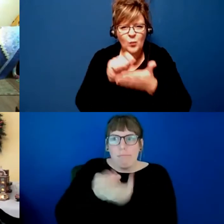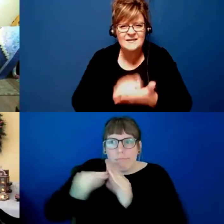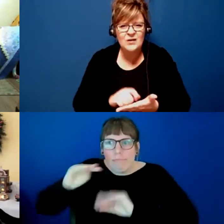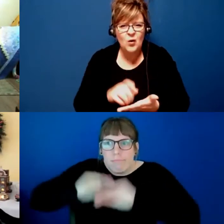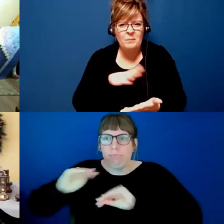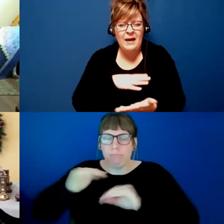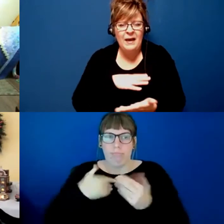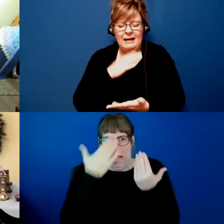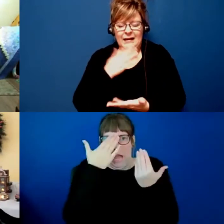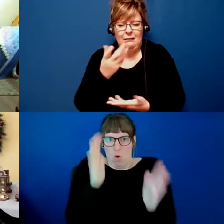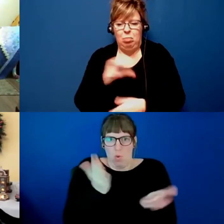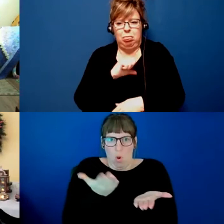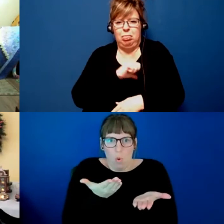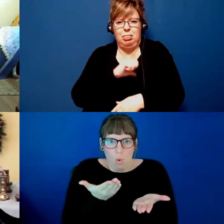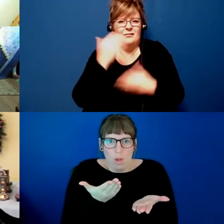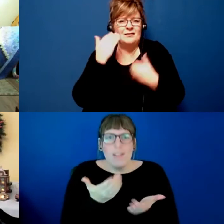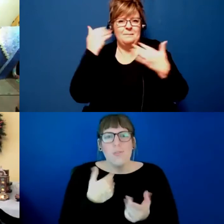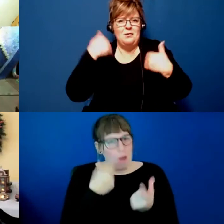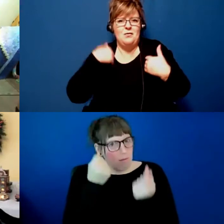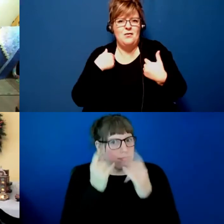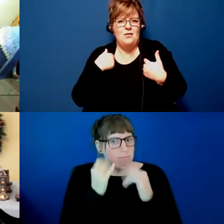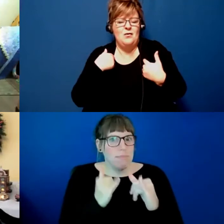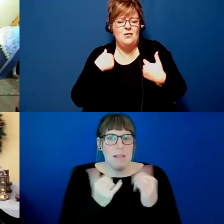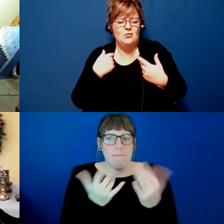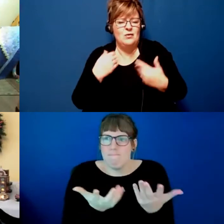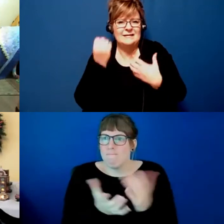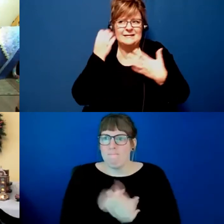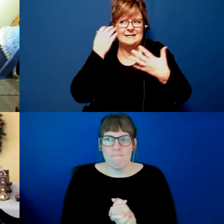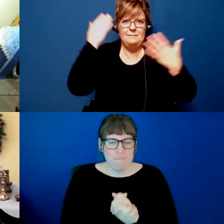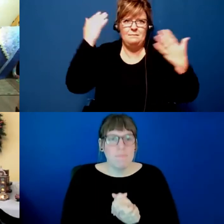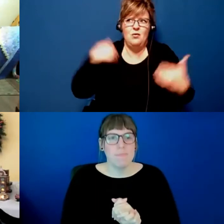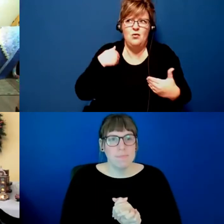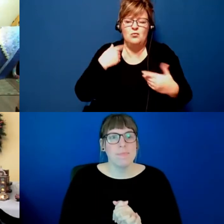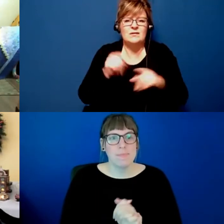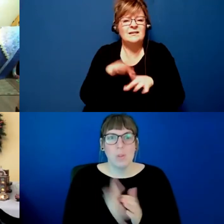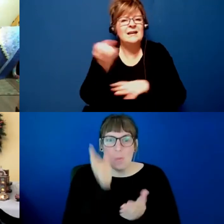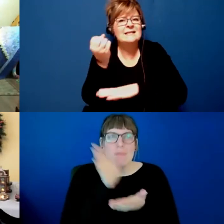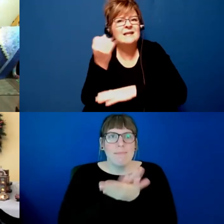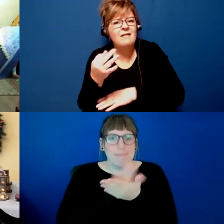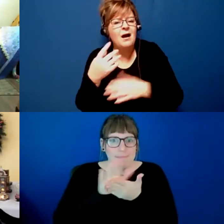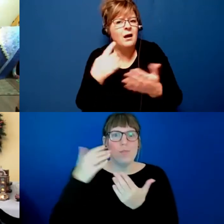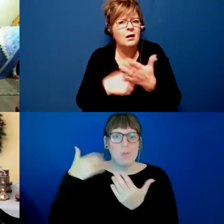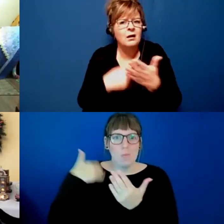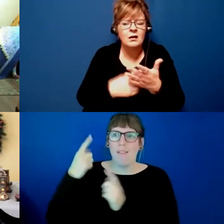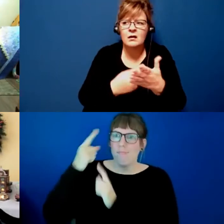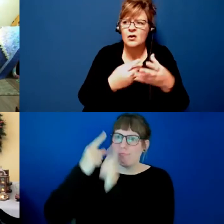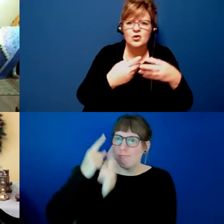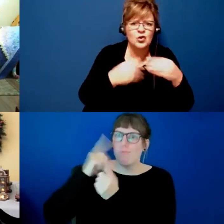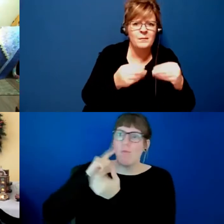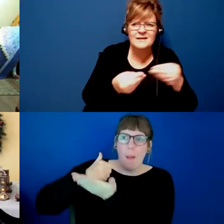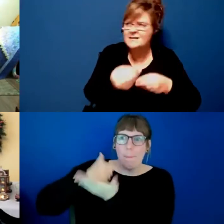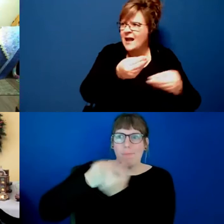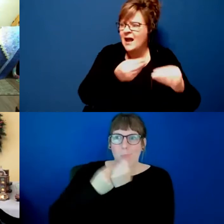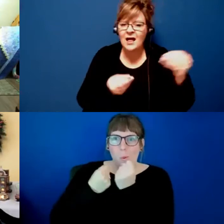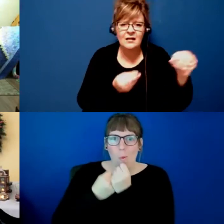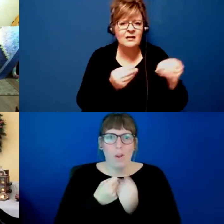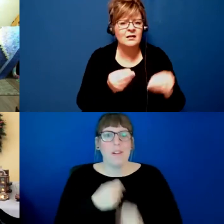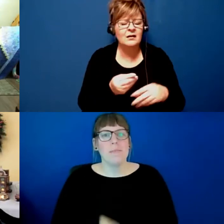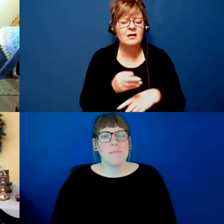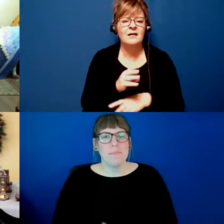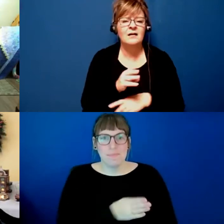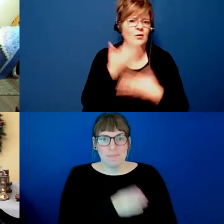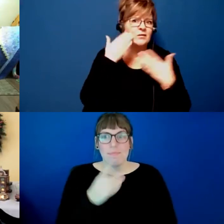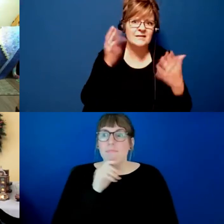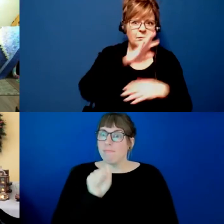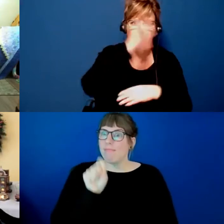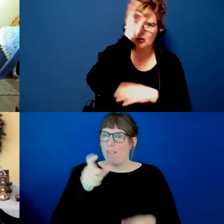I can really relate to that a lot. That's really wonderful that you do that as well. So you sort of feel your way along, don't